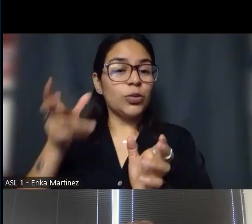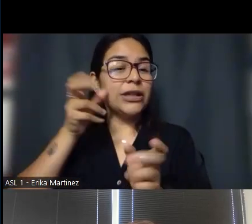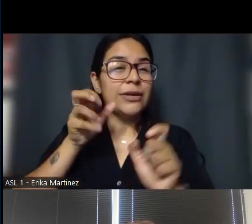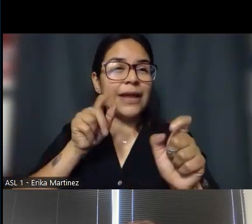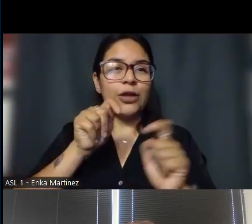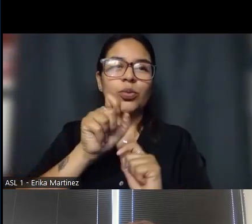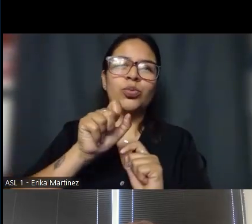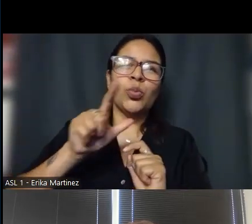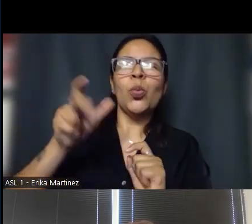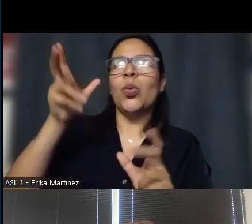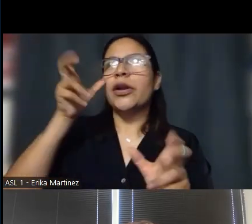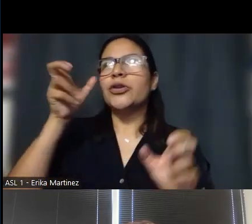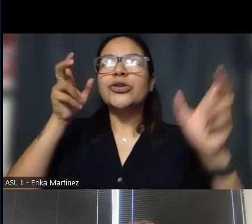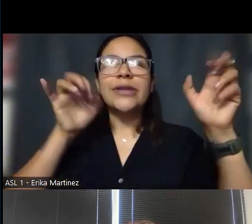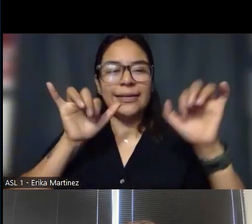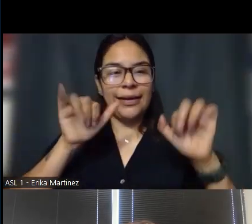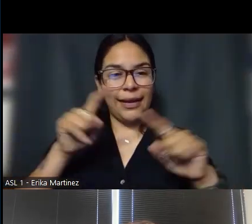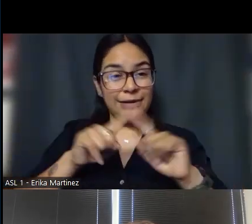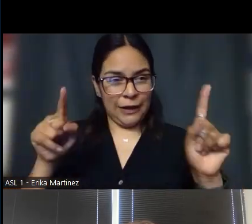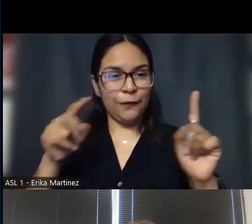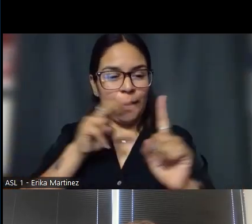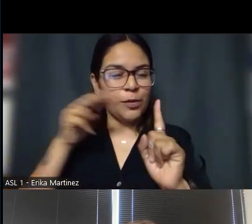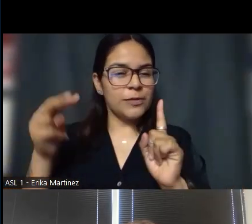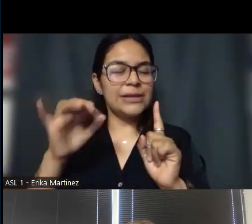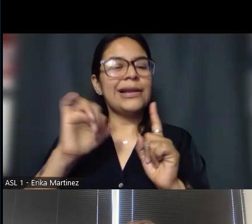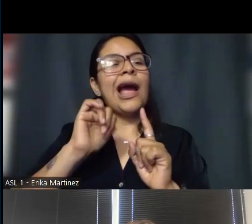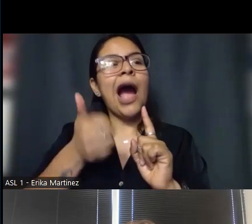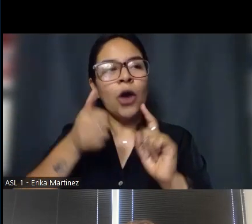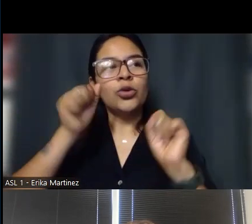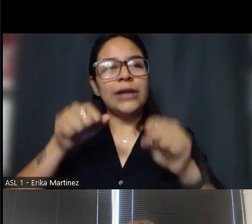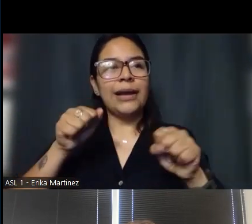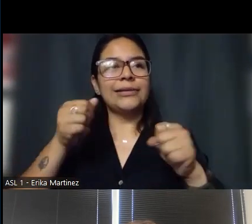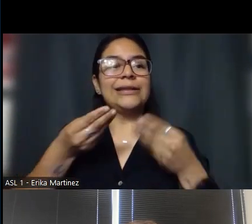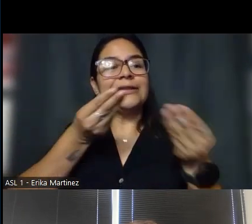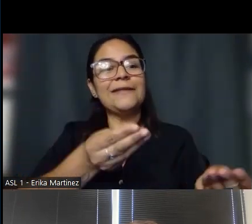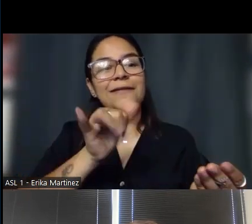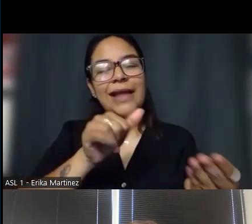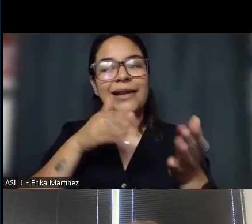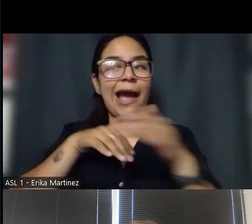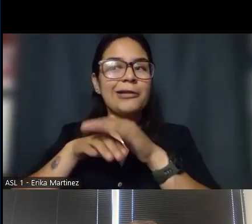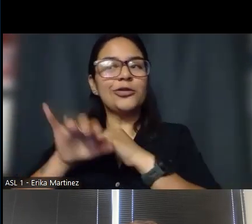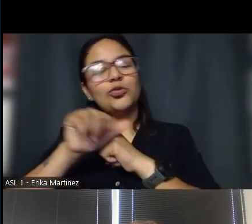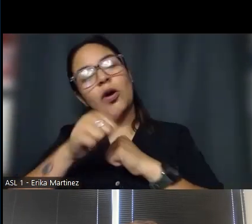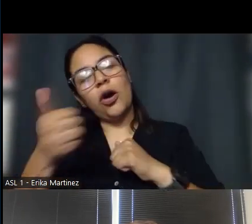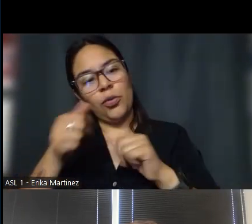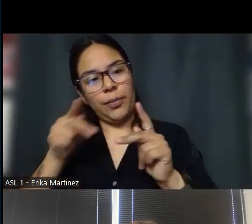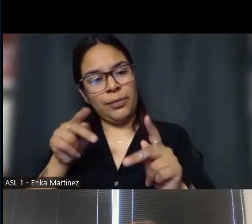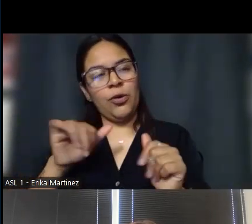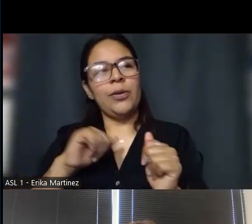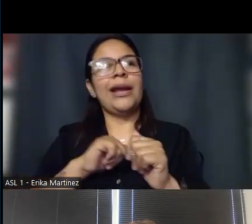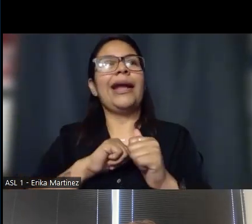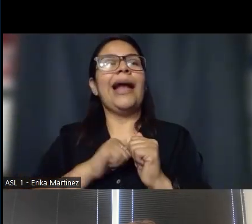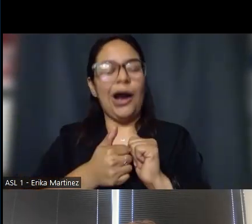clinical perspective, what we have to do to get these tools in the hands of older adults and adults with disabilities, as well as hearing how we can make